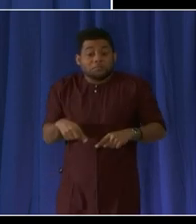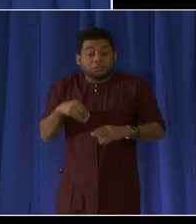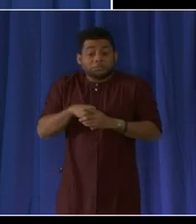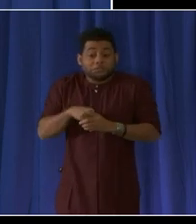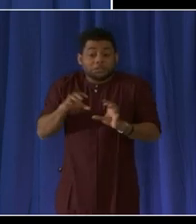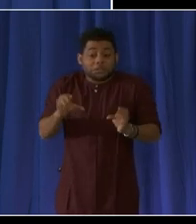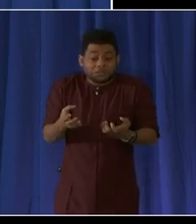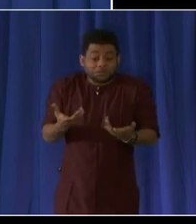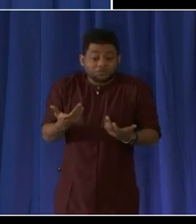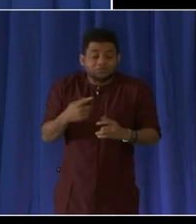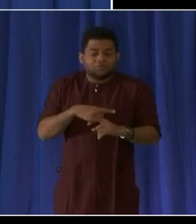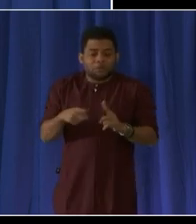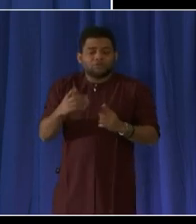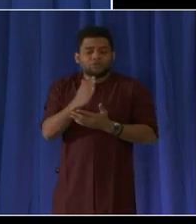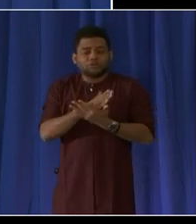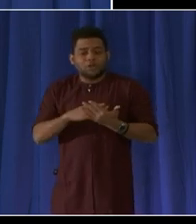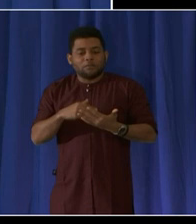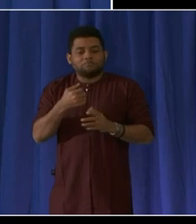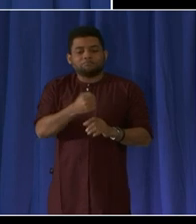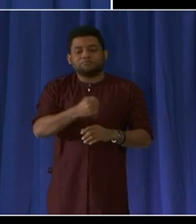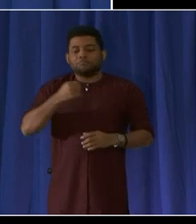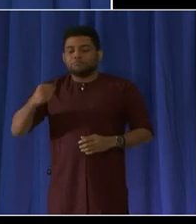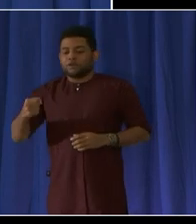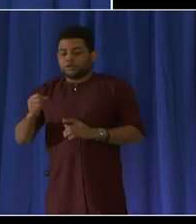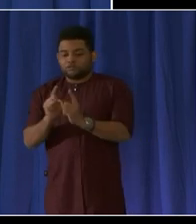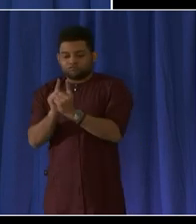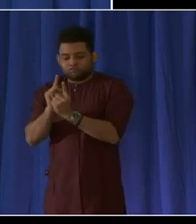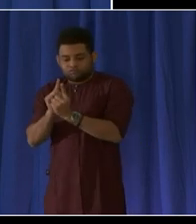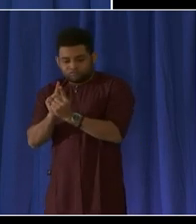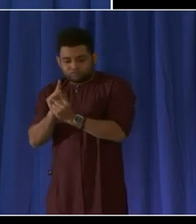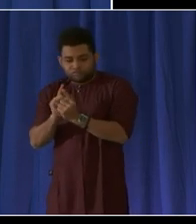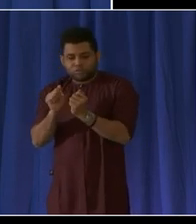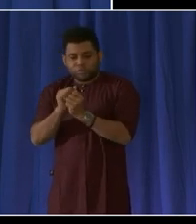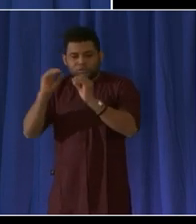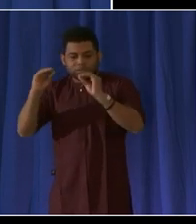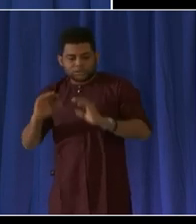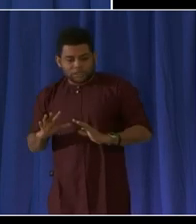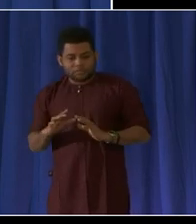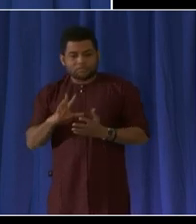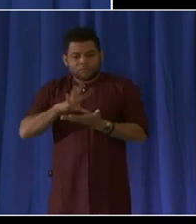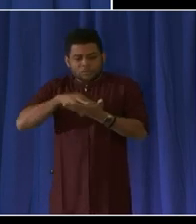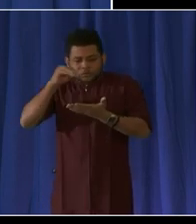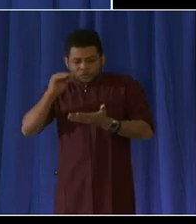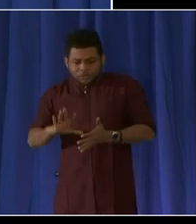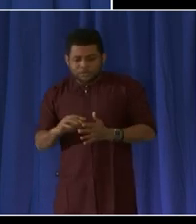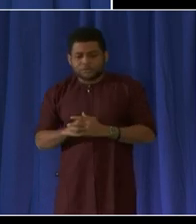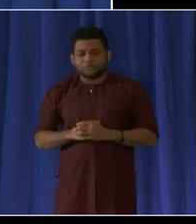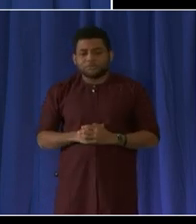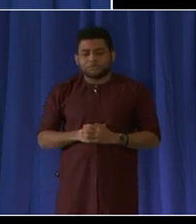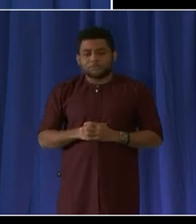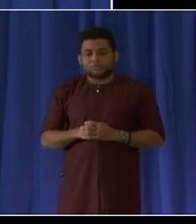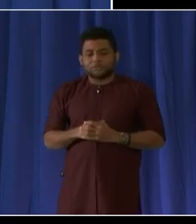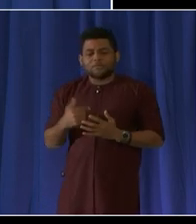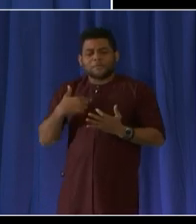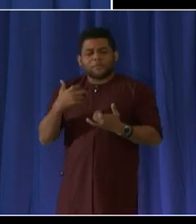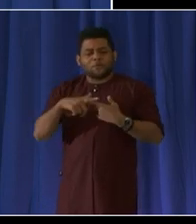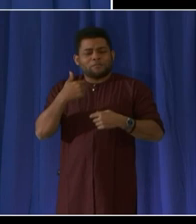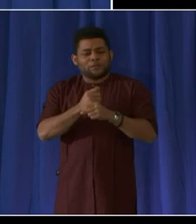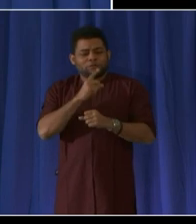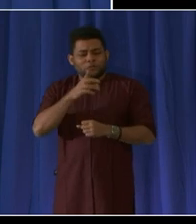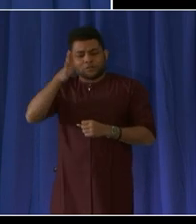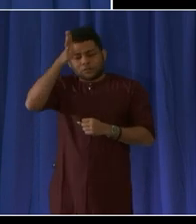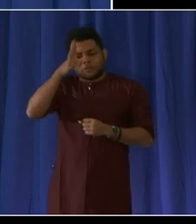classroom or some type of pull-out setting within the school. But more importantly, we want families to know we are providing our students with a